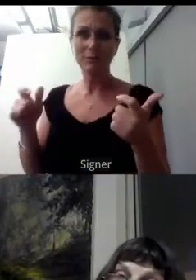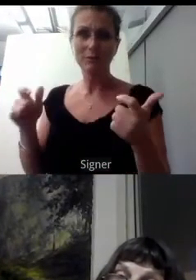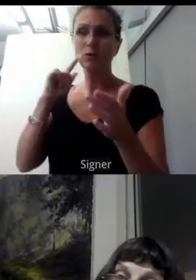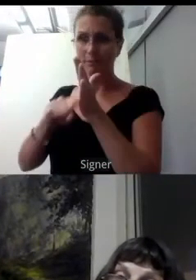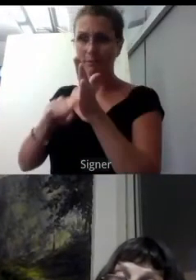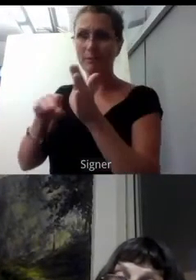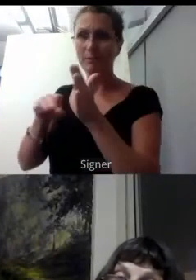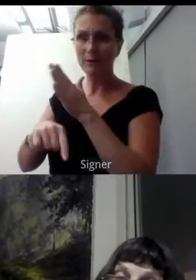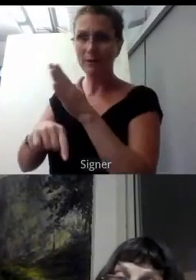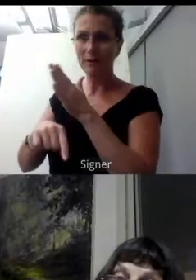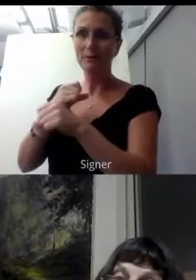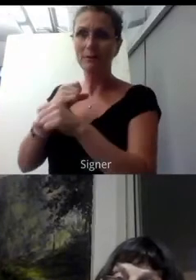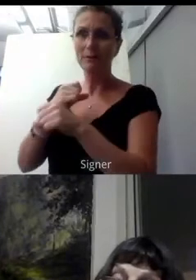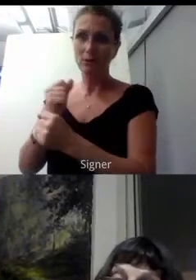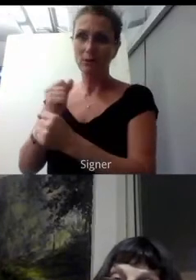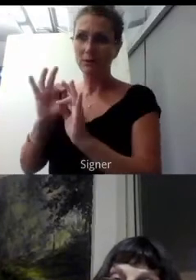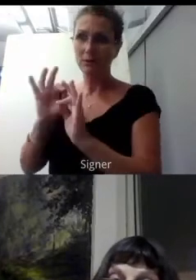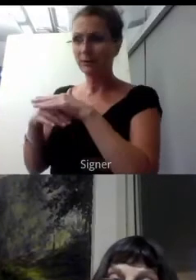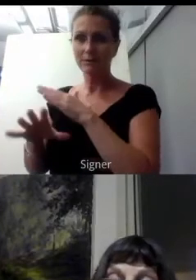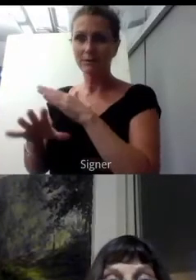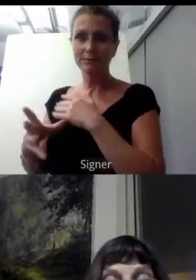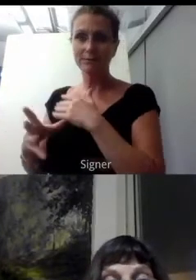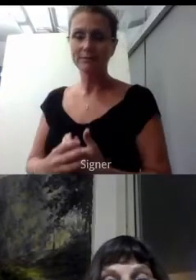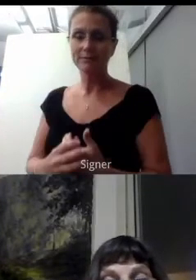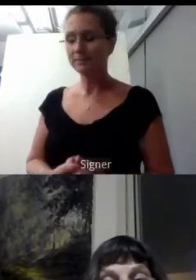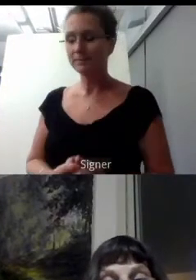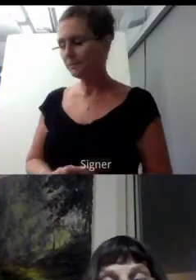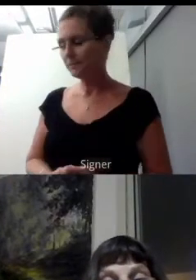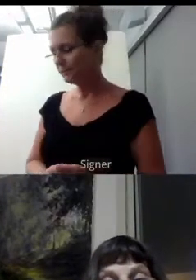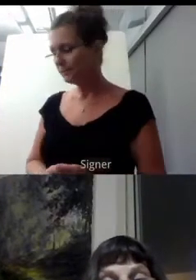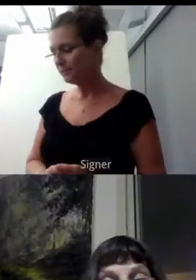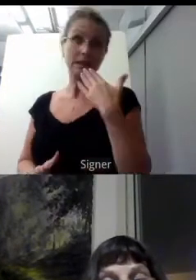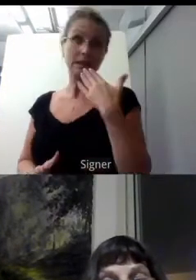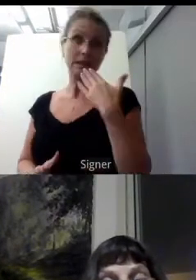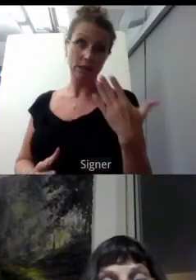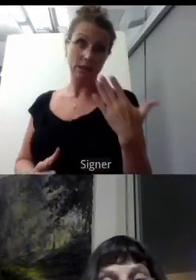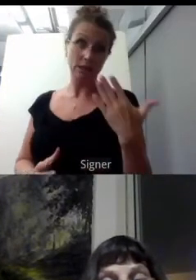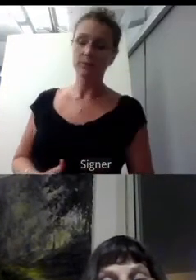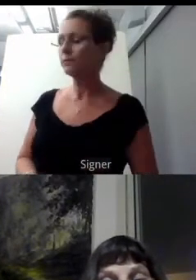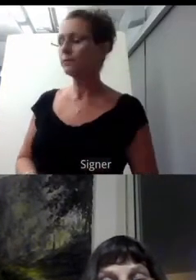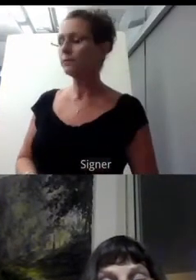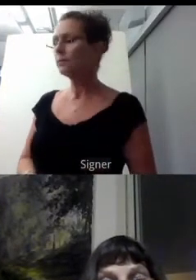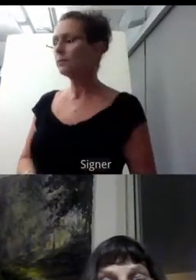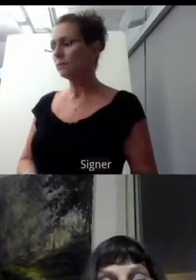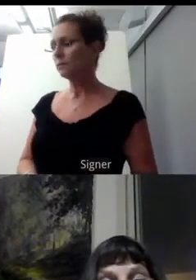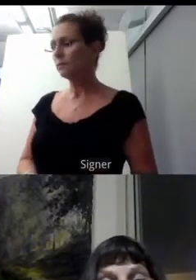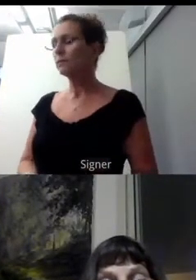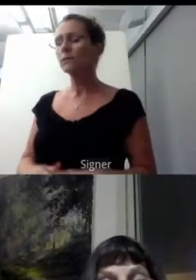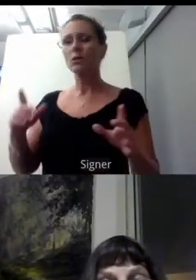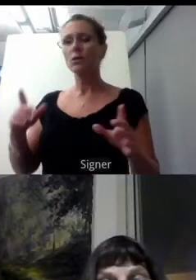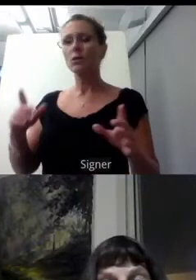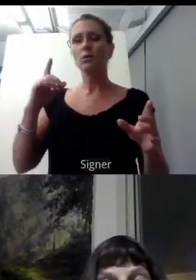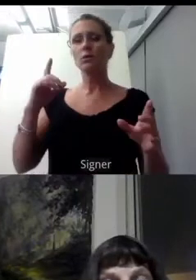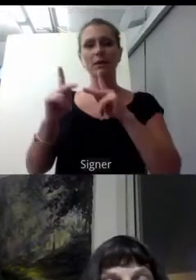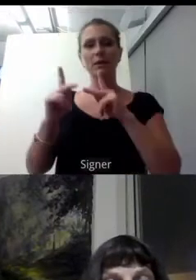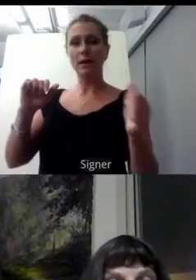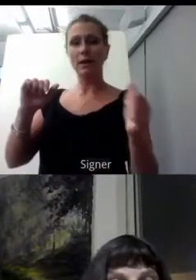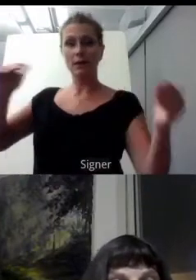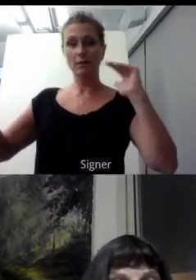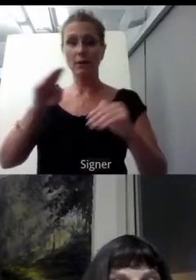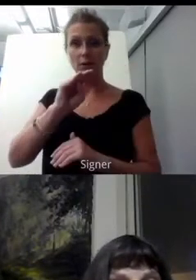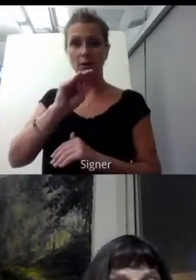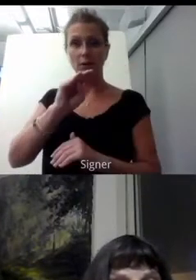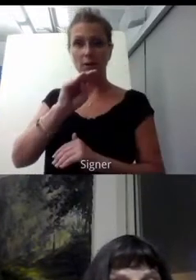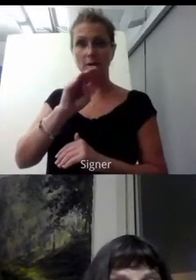Now, thank you. Just so people have a point of comparison, Bila told us that Israel has 12 inspectors for the state of